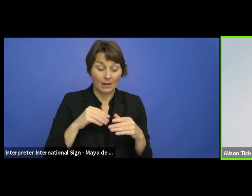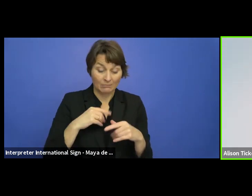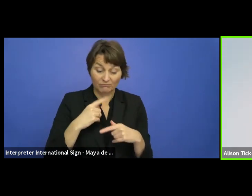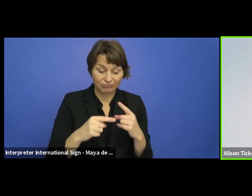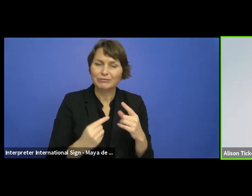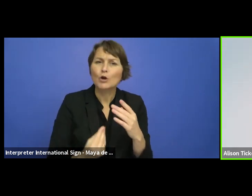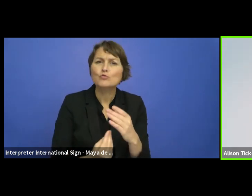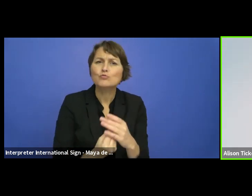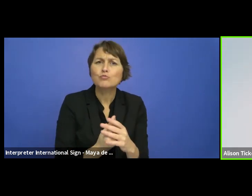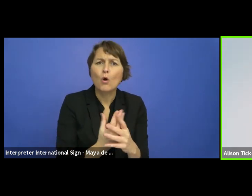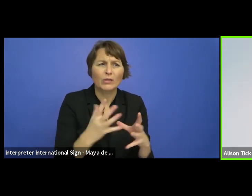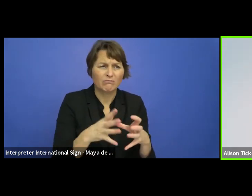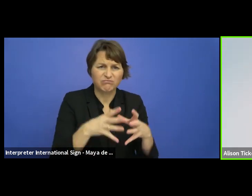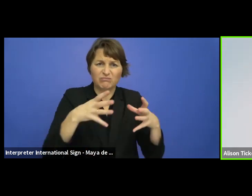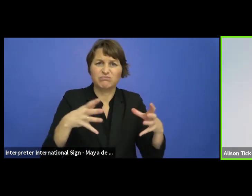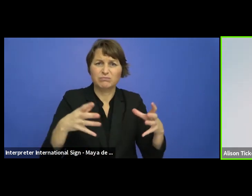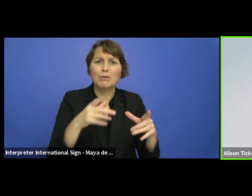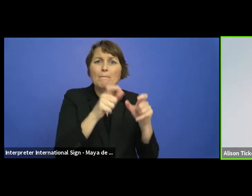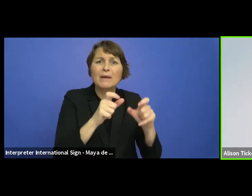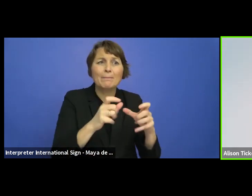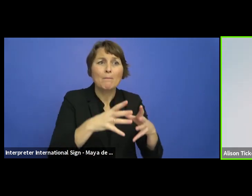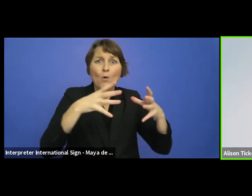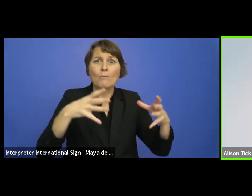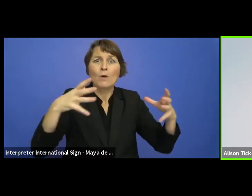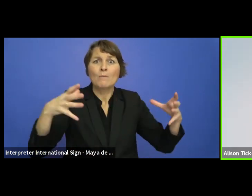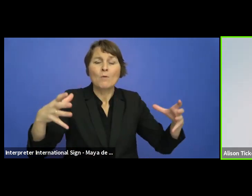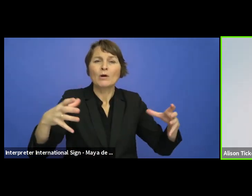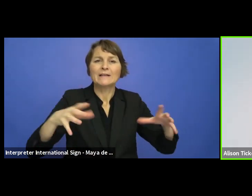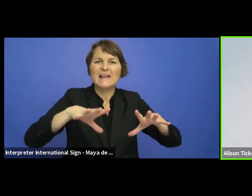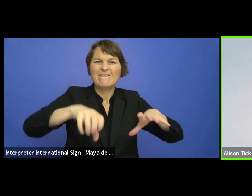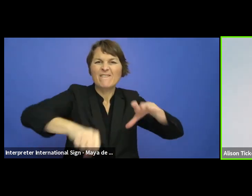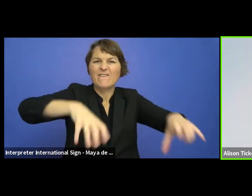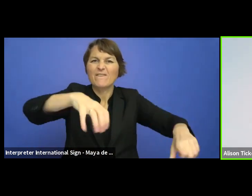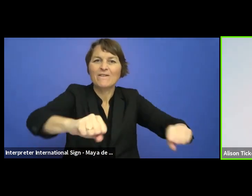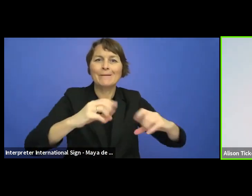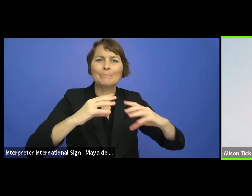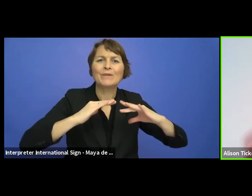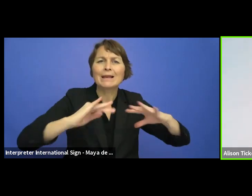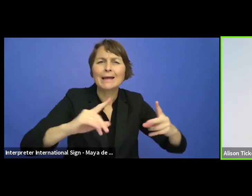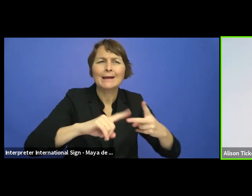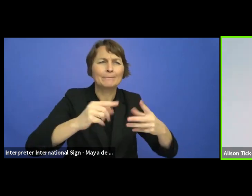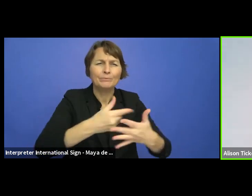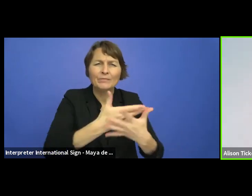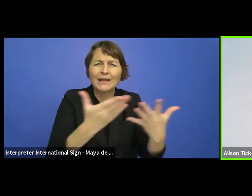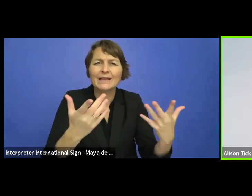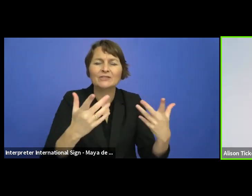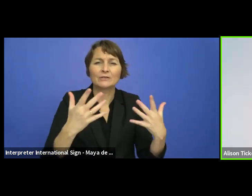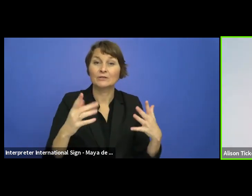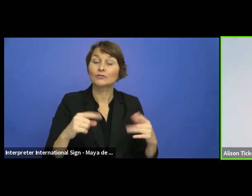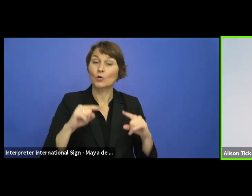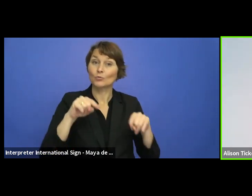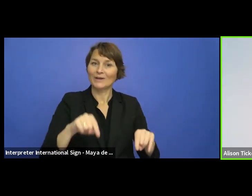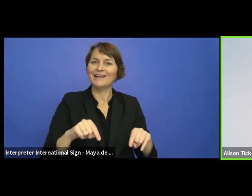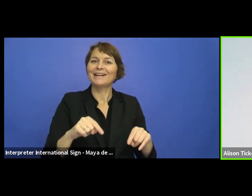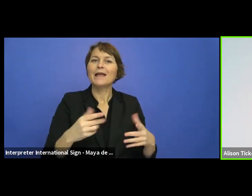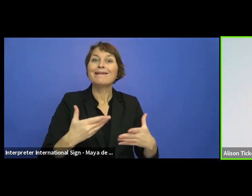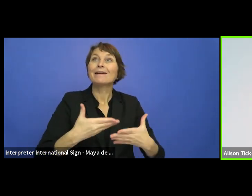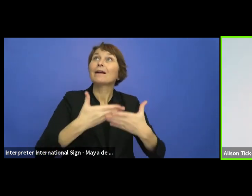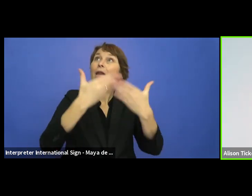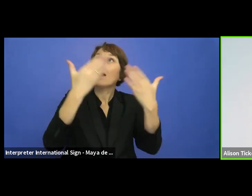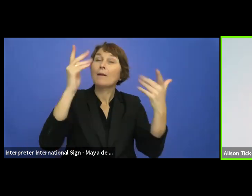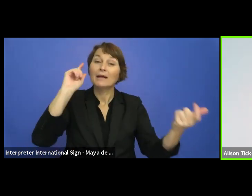millions of people of land, livelihoods and degraded the natural world. So the story of climate change isn't found